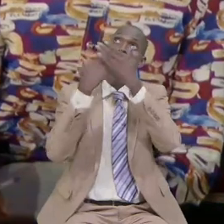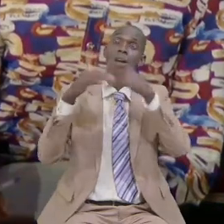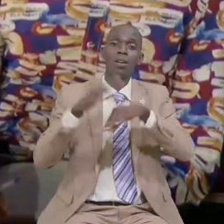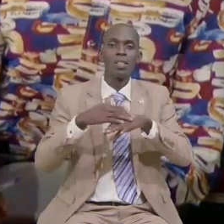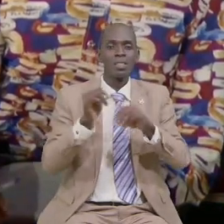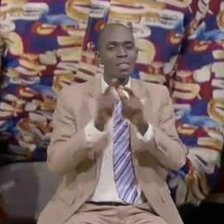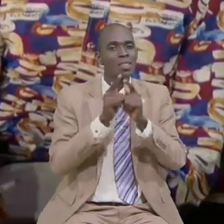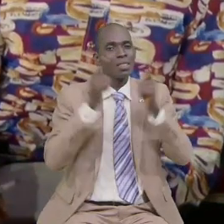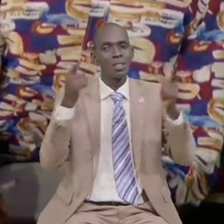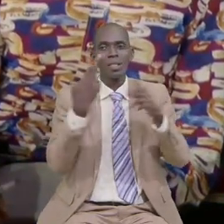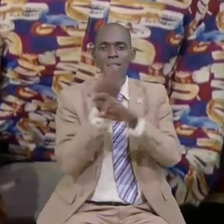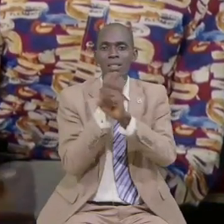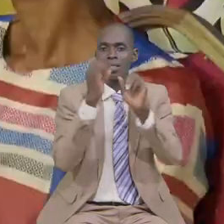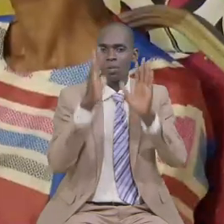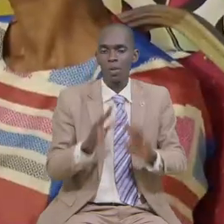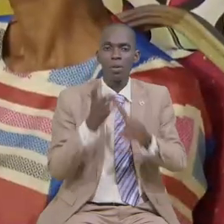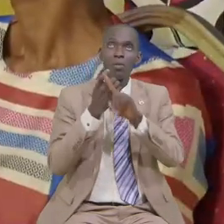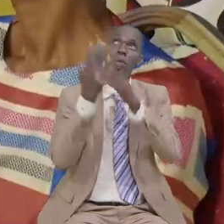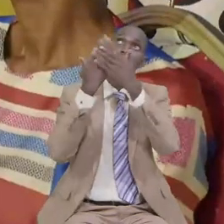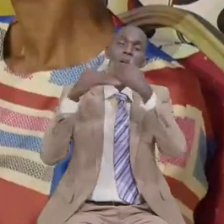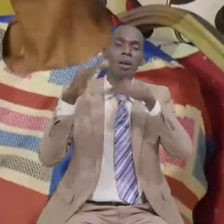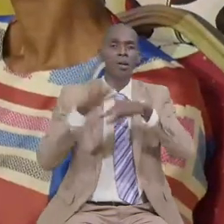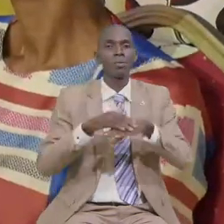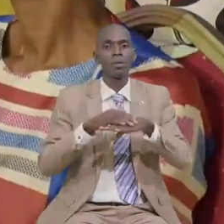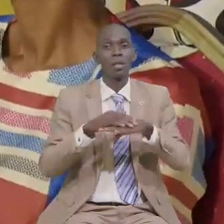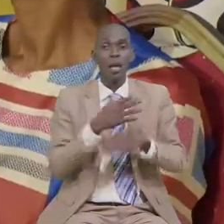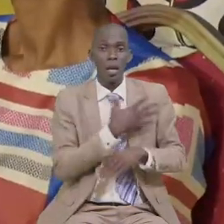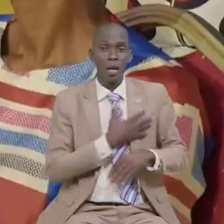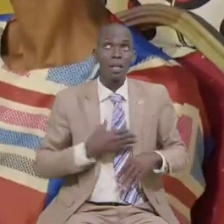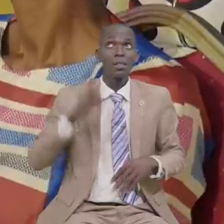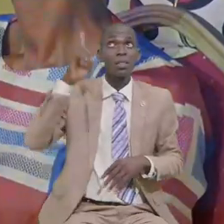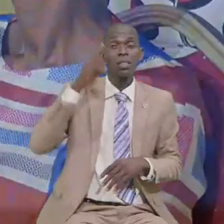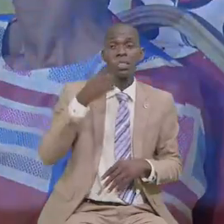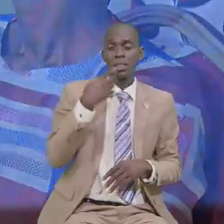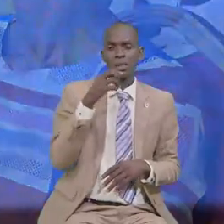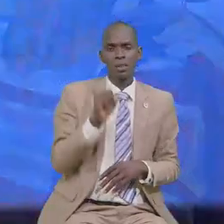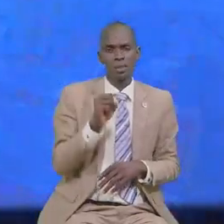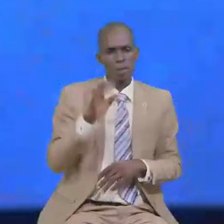great redeemer from heaven. And he says, son,